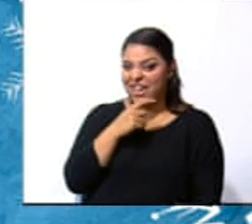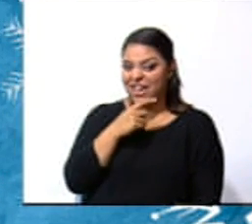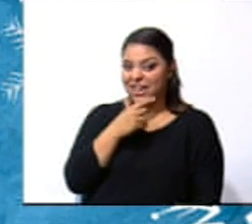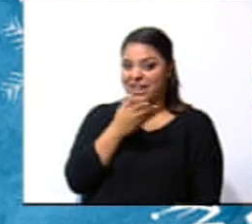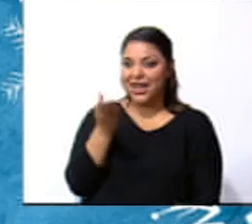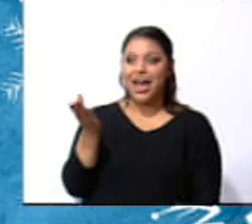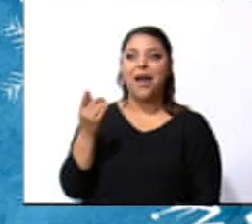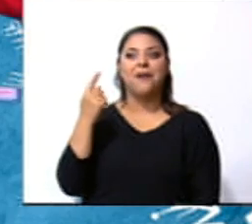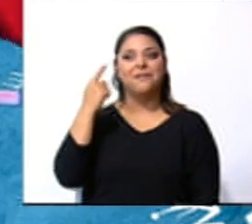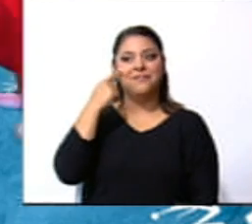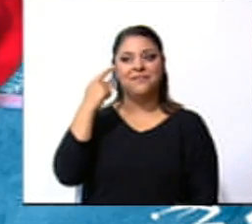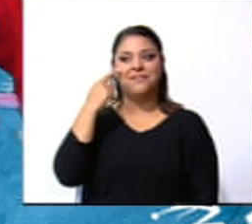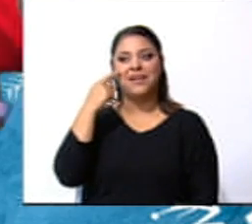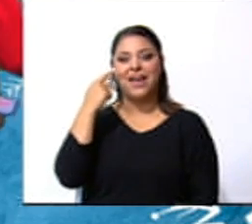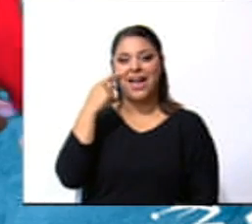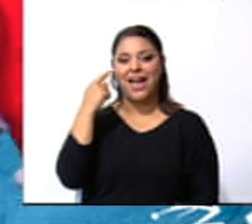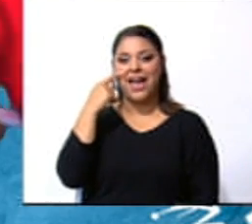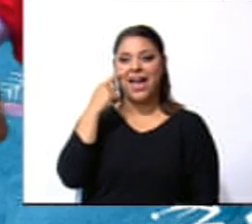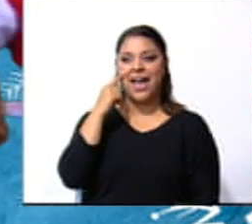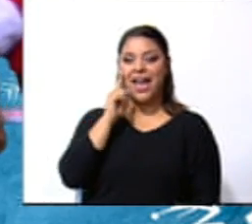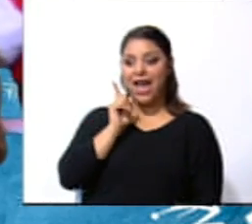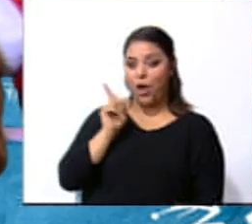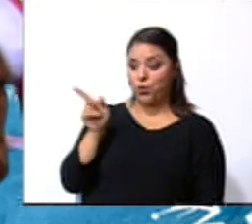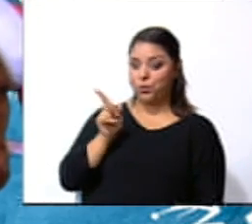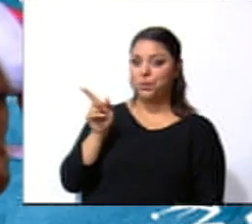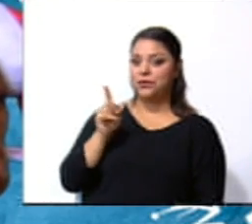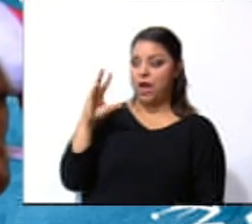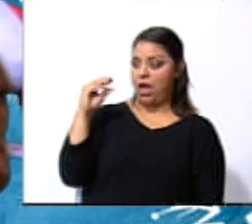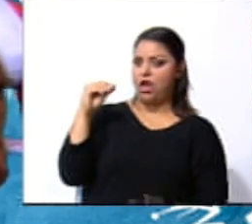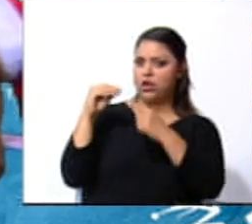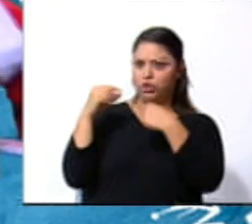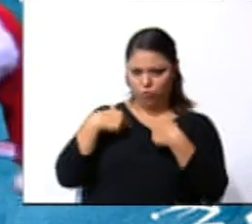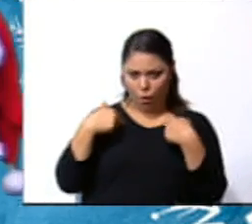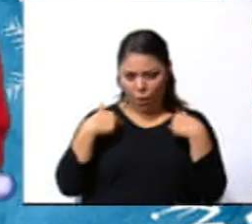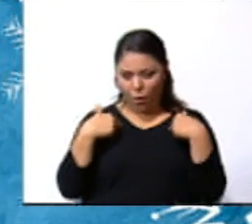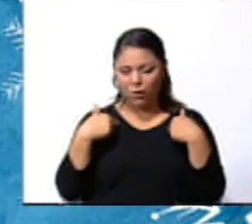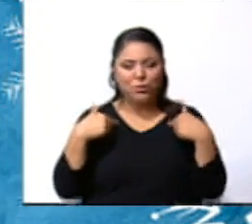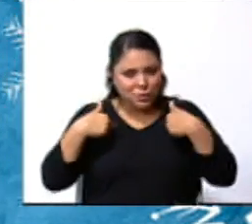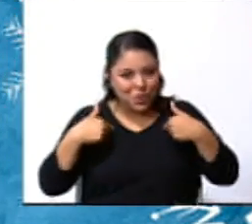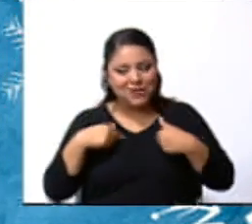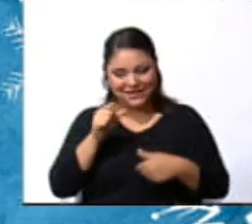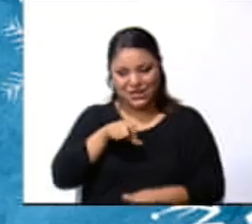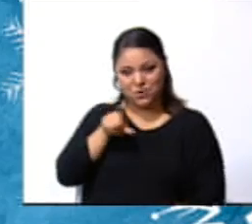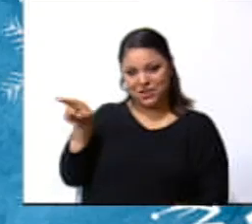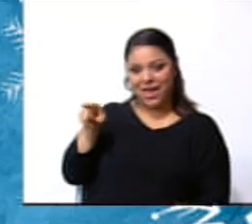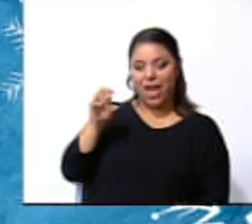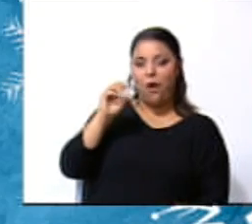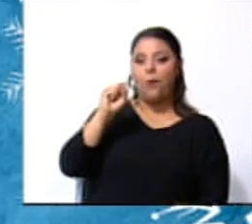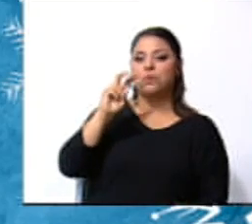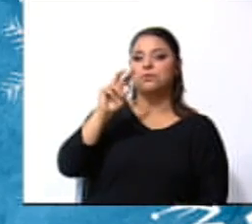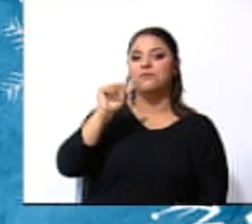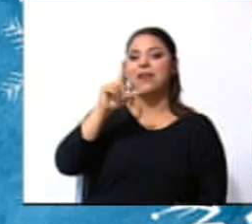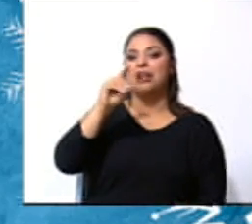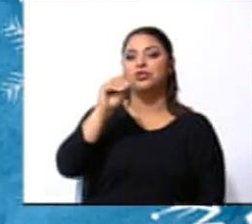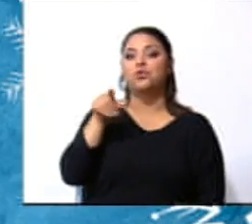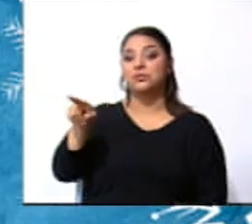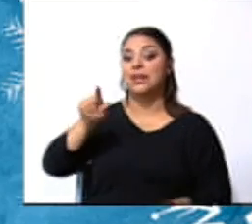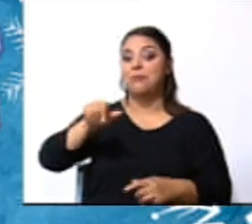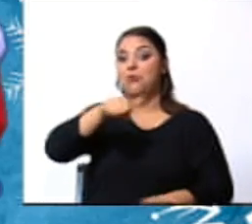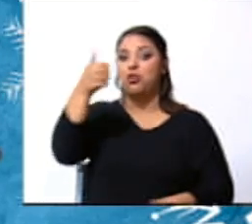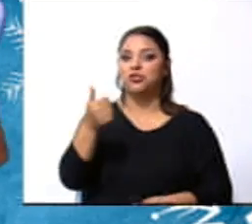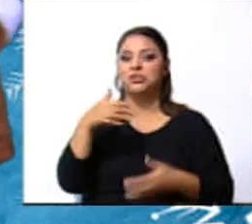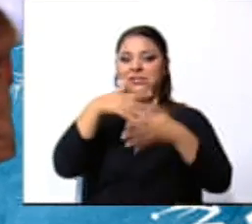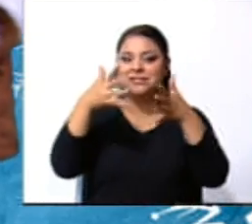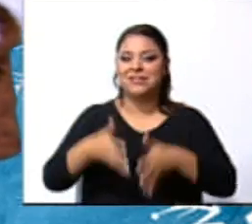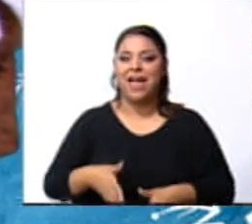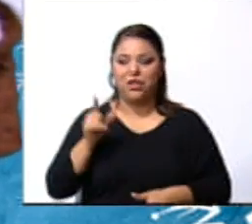right here. Who, me? Yes, you, Osvaldo. You are the next student who is